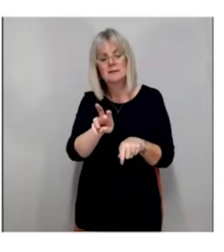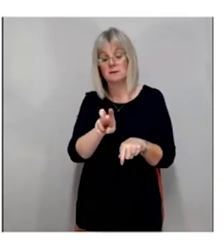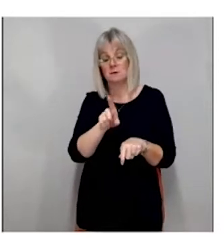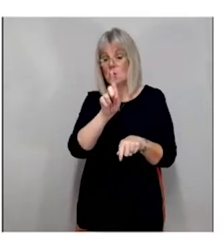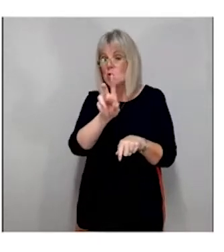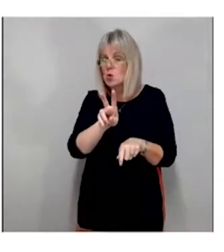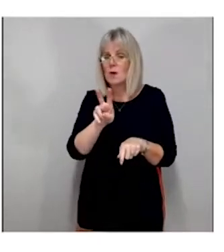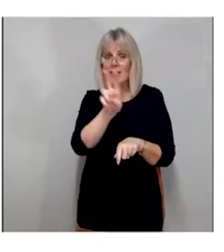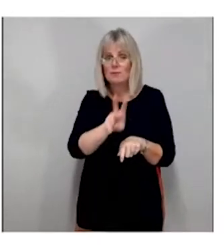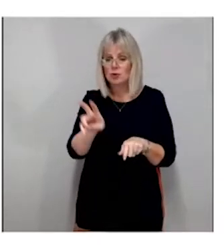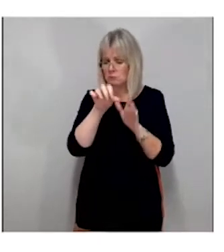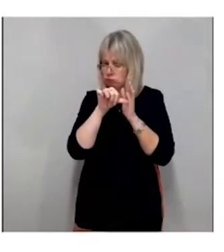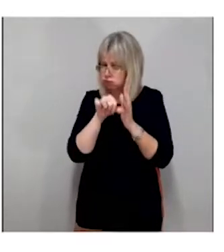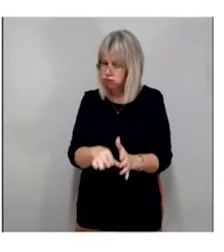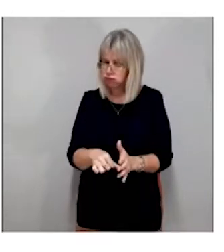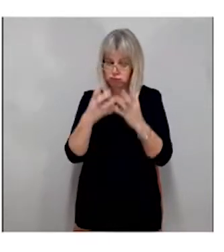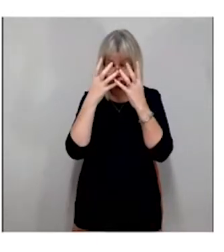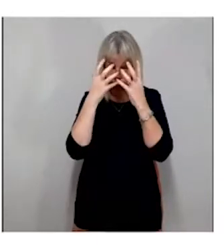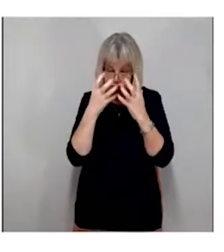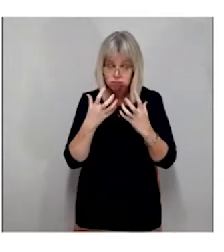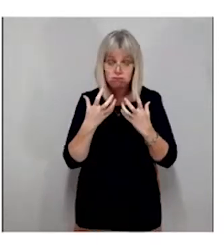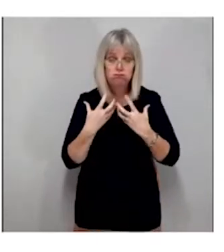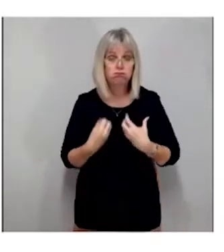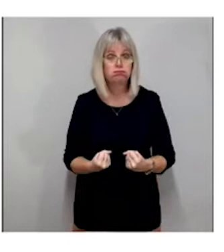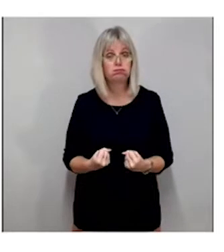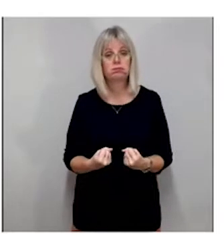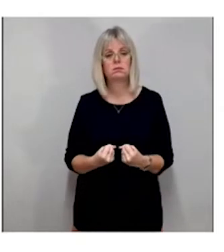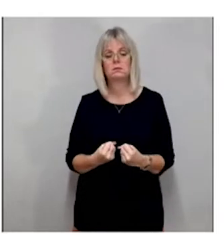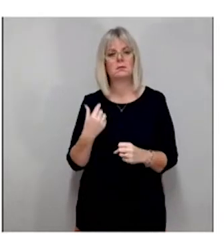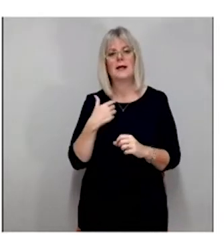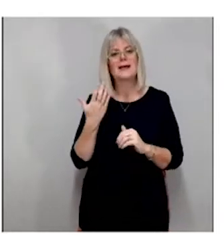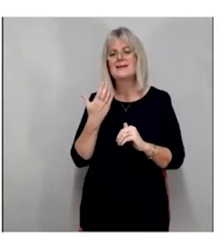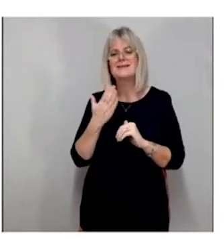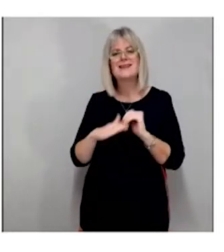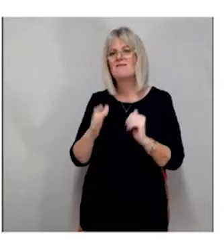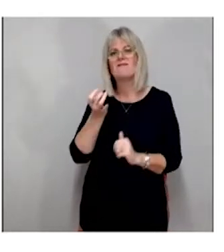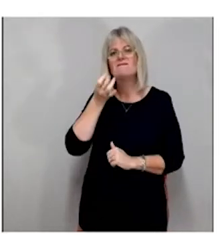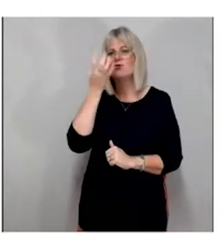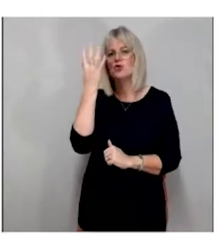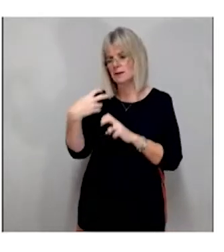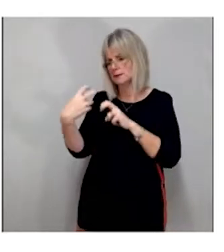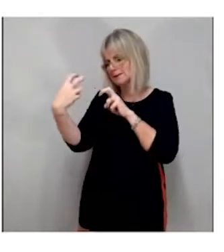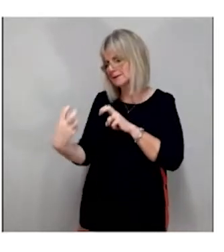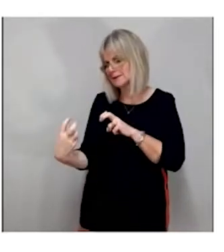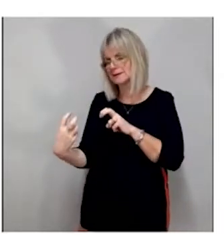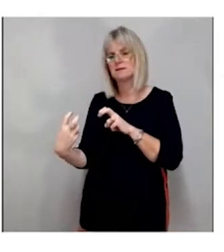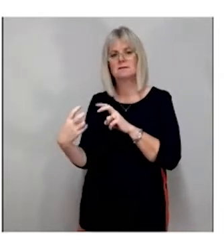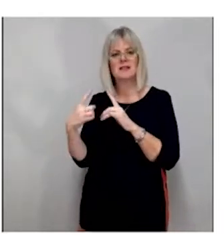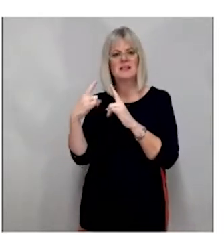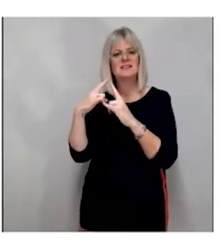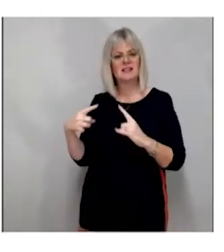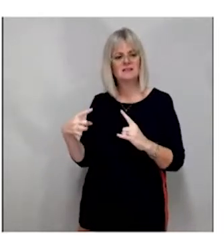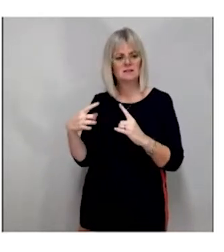very fatiguing. I will never forget sitting in the hack tent with Swetha during one week. This is the week where we get to all